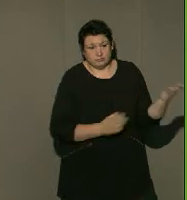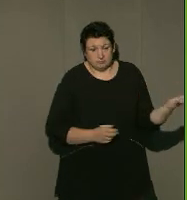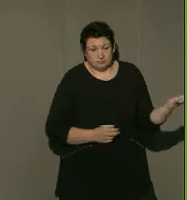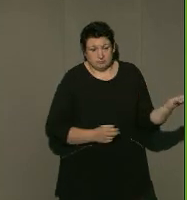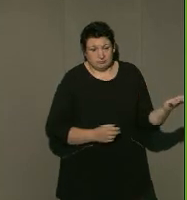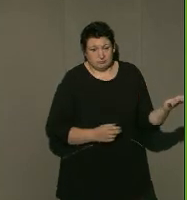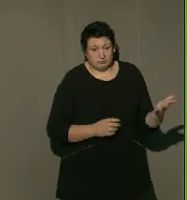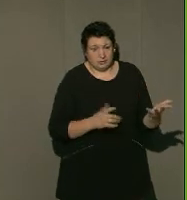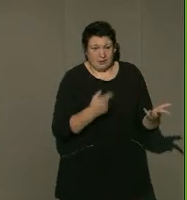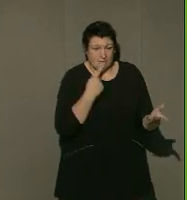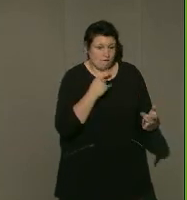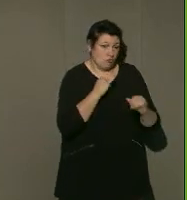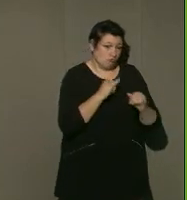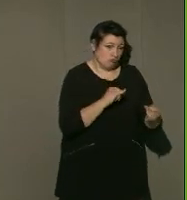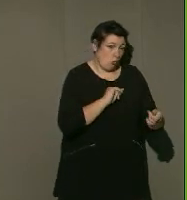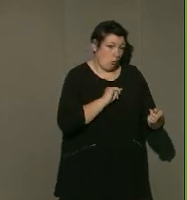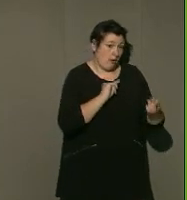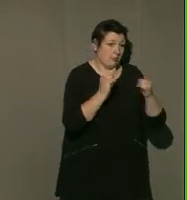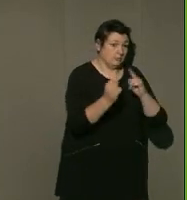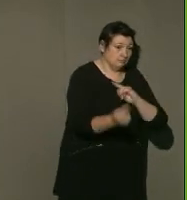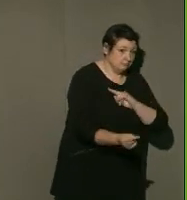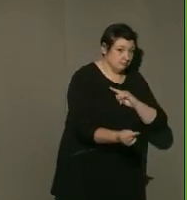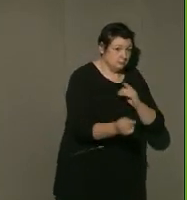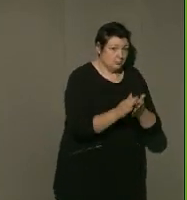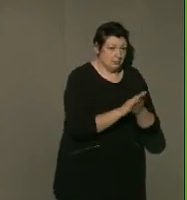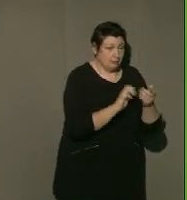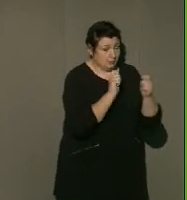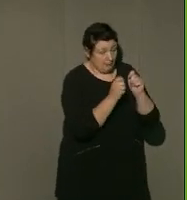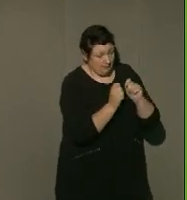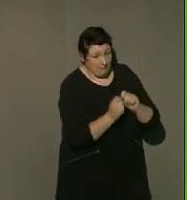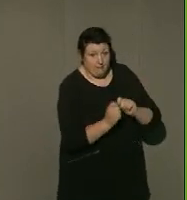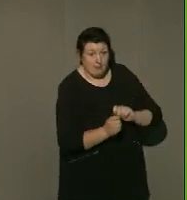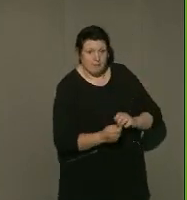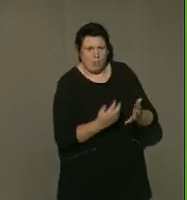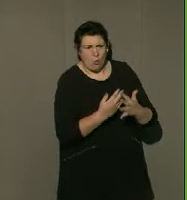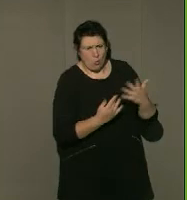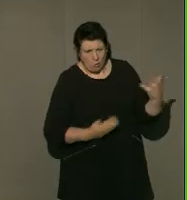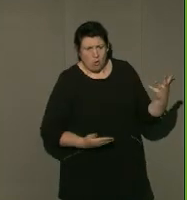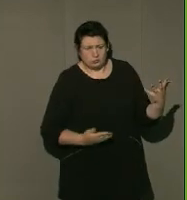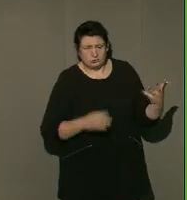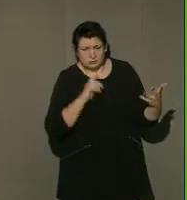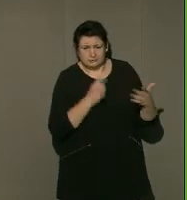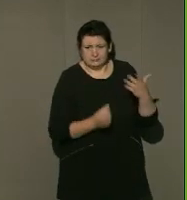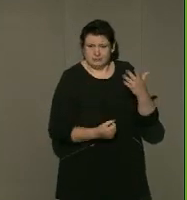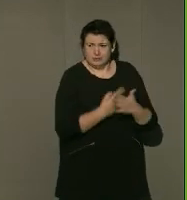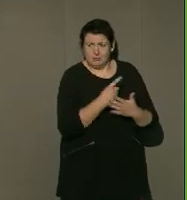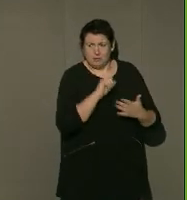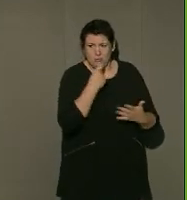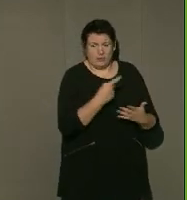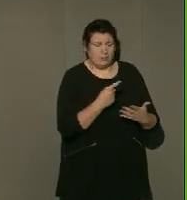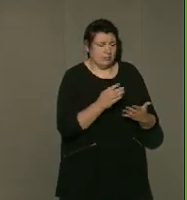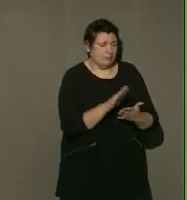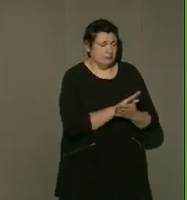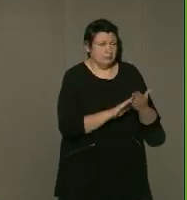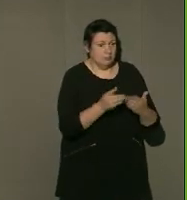this back to front, we would have had a load of amendments to things at the next conference, which would have been even more